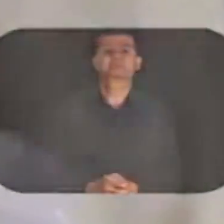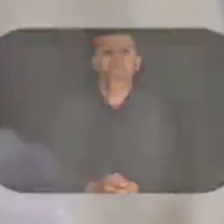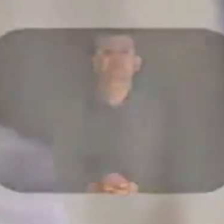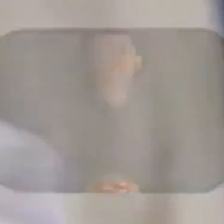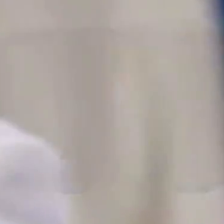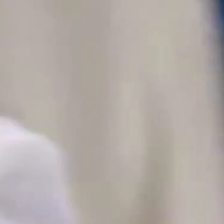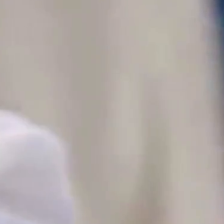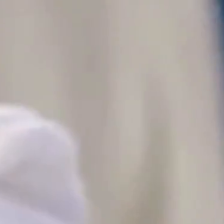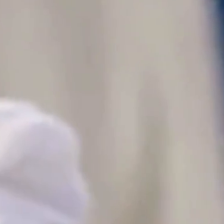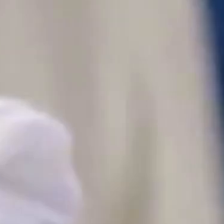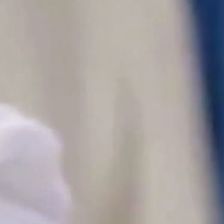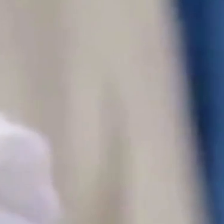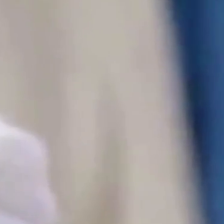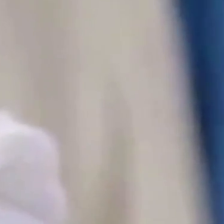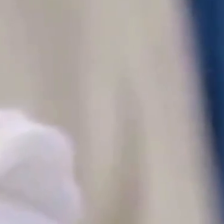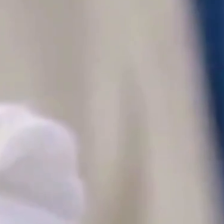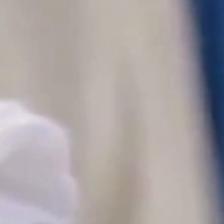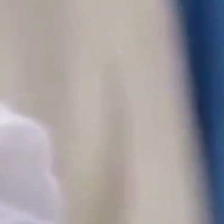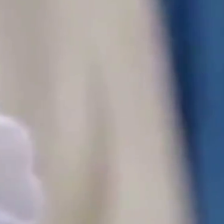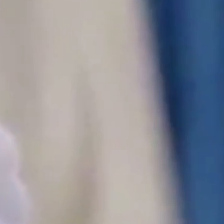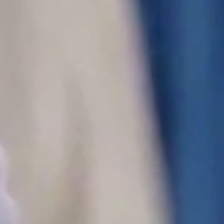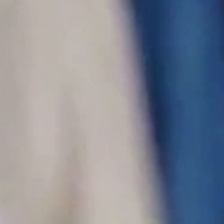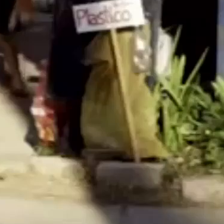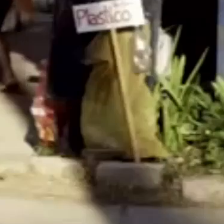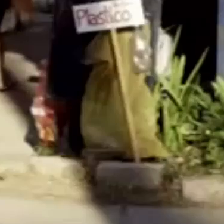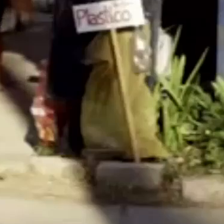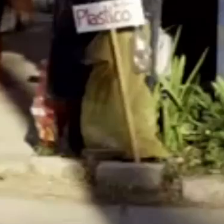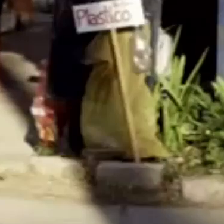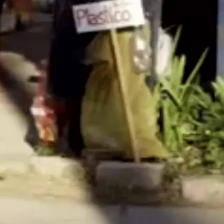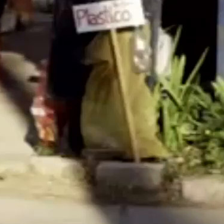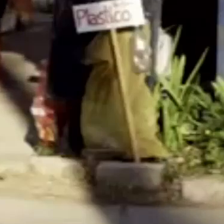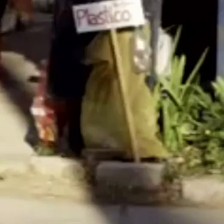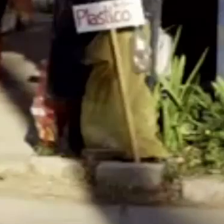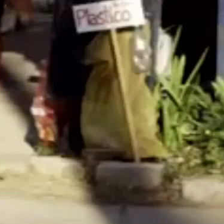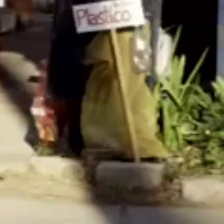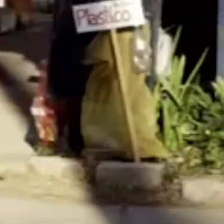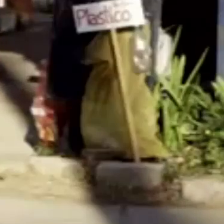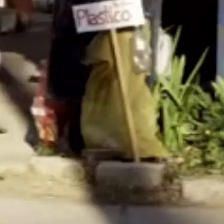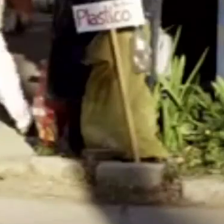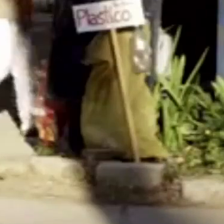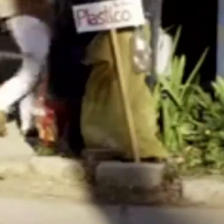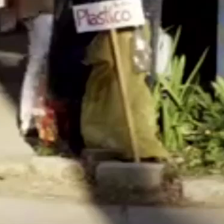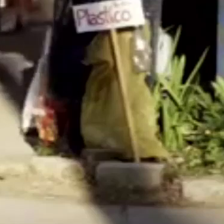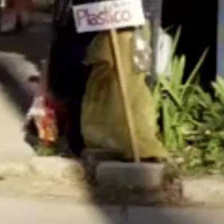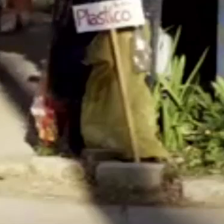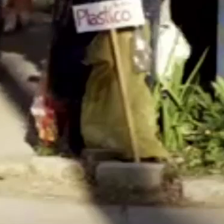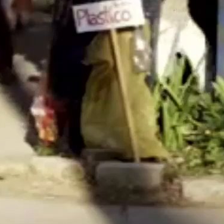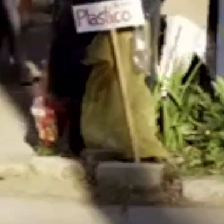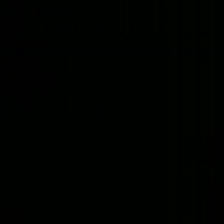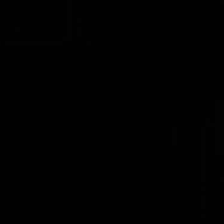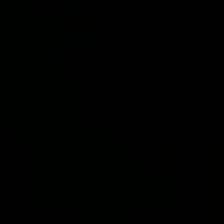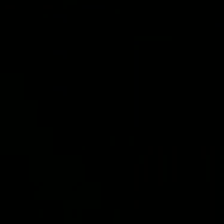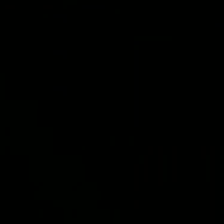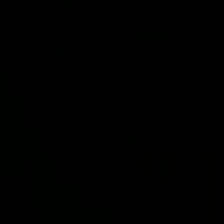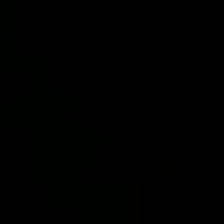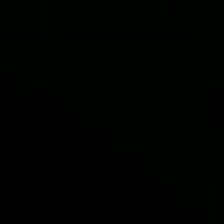Bye. Oh, we sold 2 movies. Great.